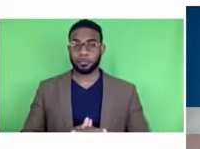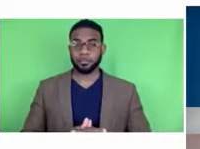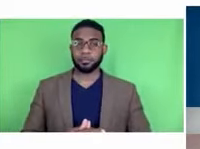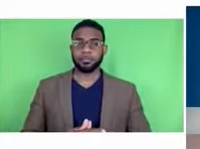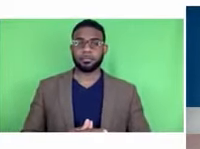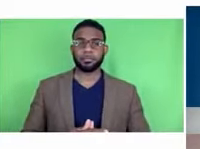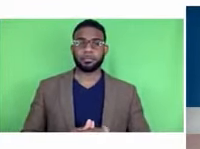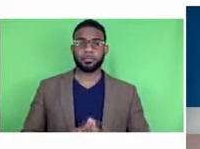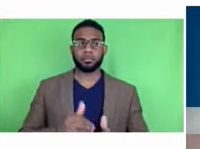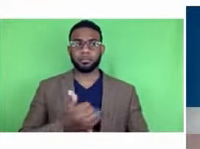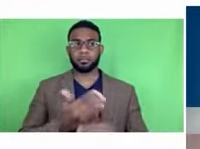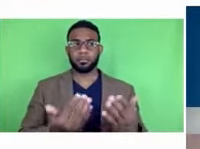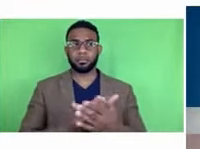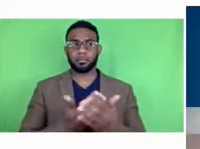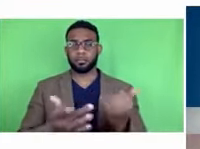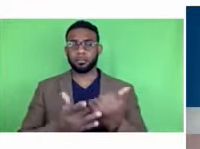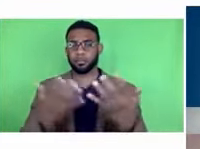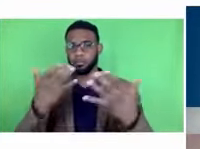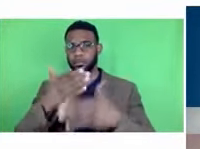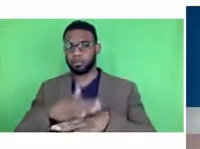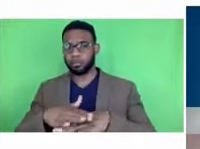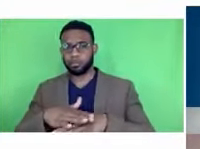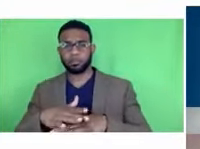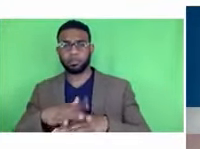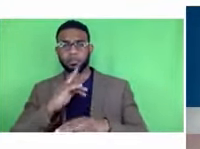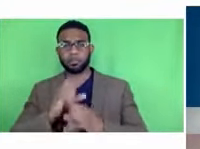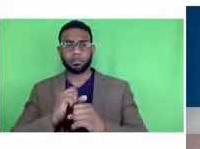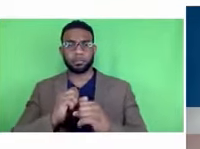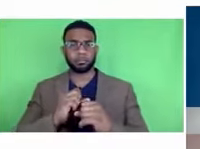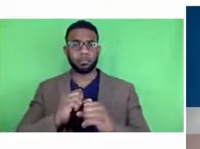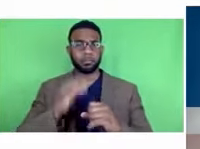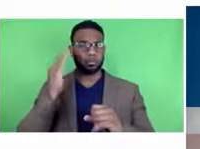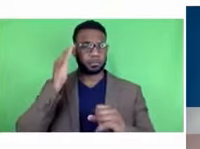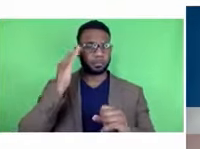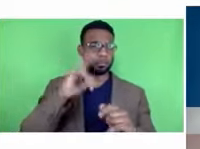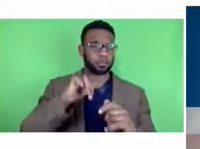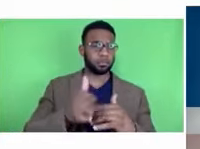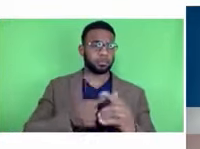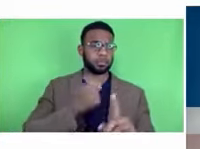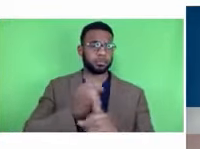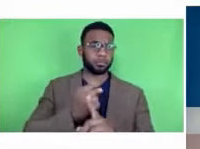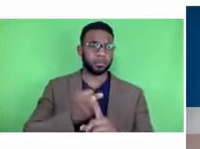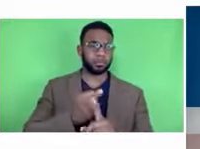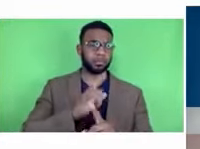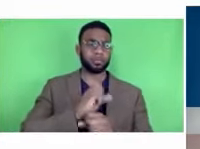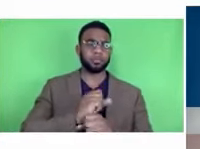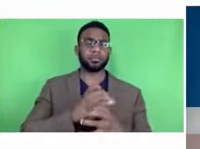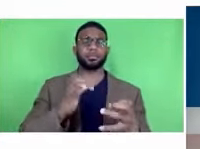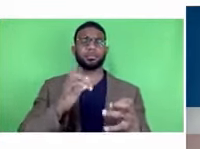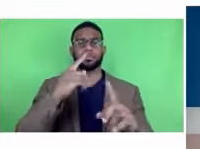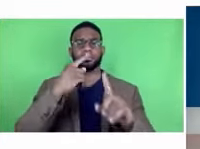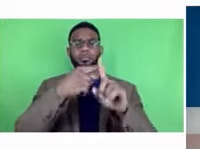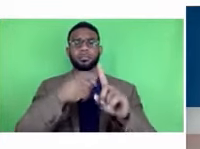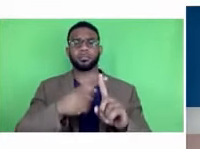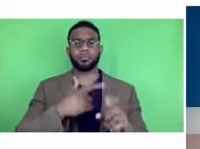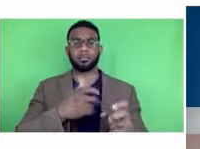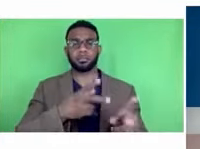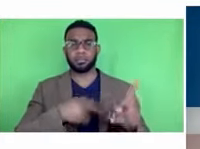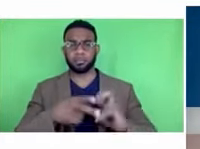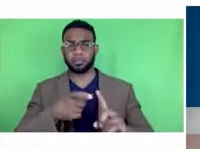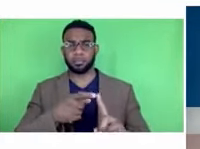new technology, there's a dark side that we've got to be really aware of and how that might have an impact. And there's certainly a lot of positives that we can draw from